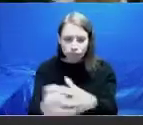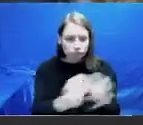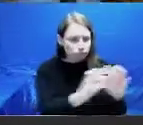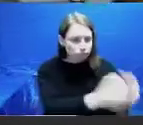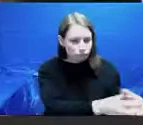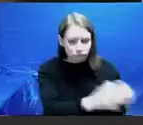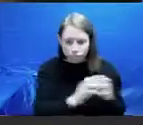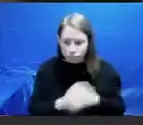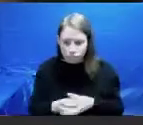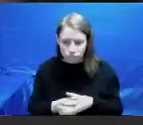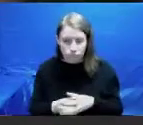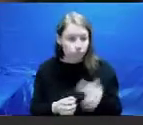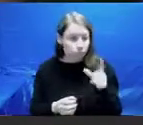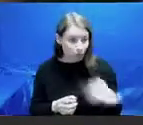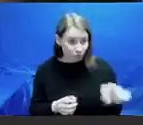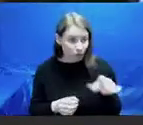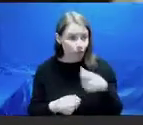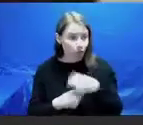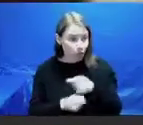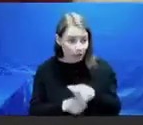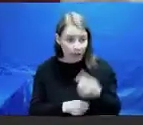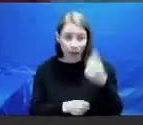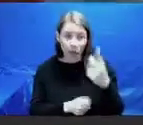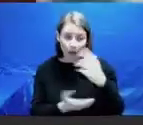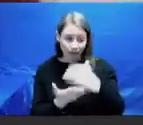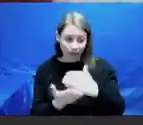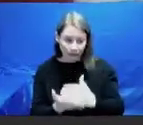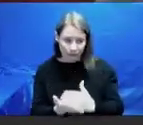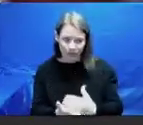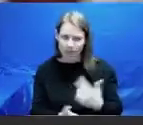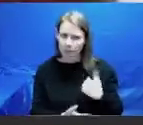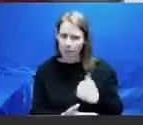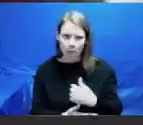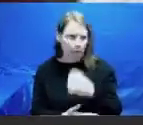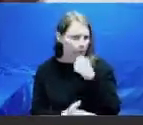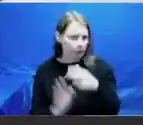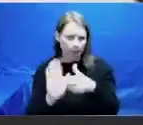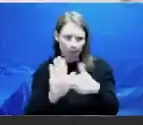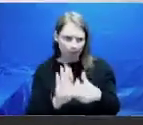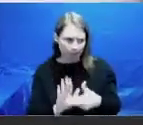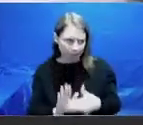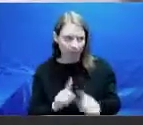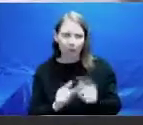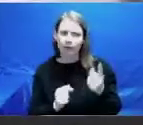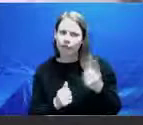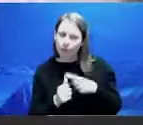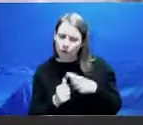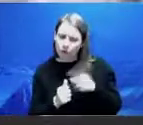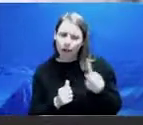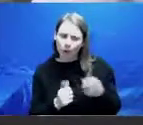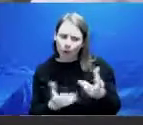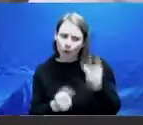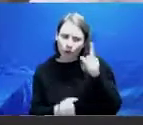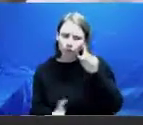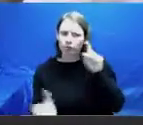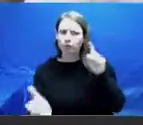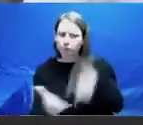your keywords. Don't categorize them yet. We're going to come up with categories after we do the Keep It or Junk It, okay?